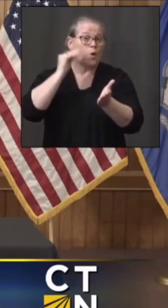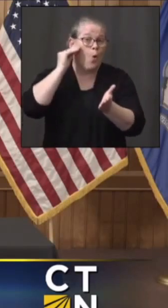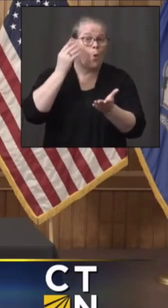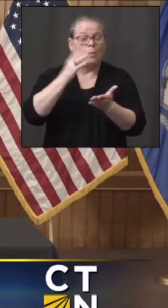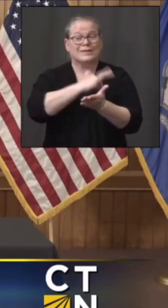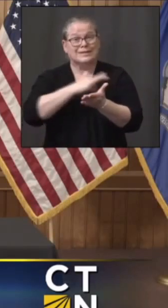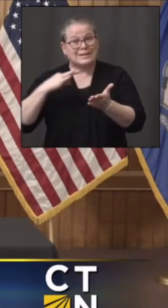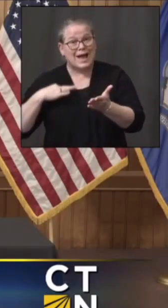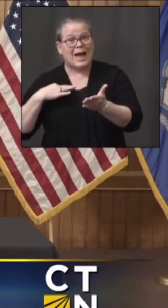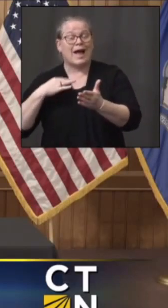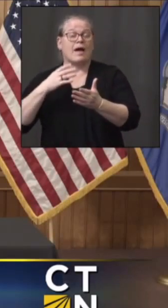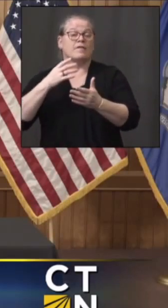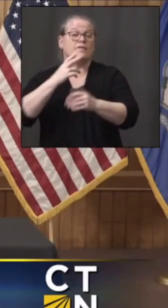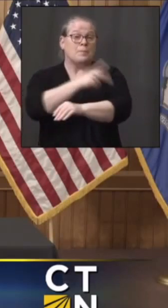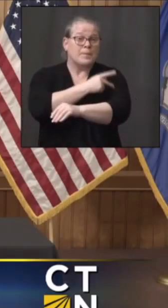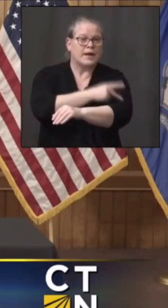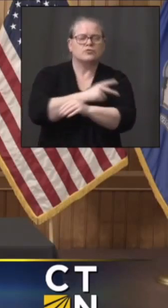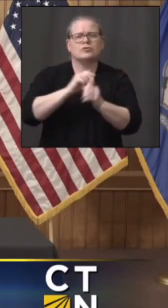available.